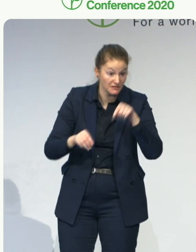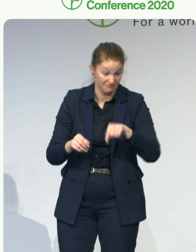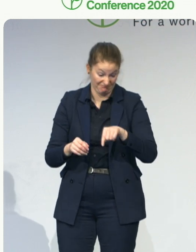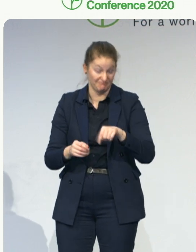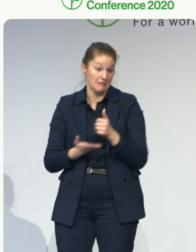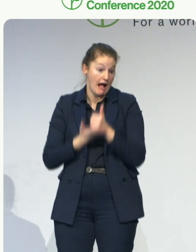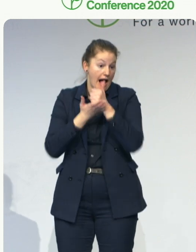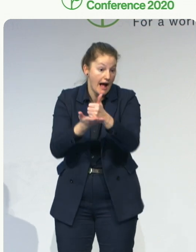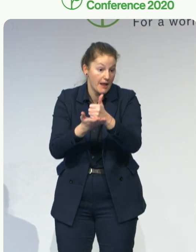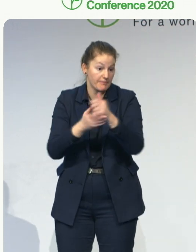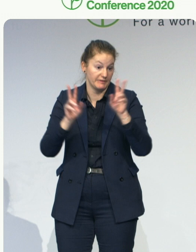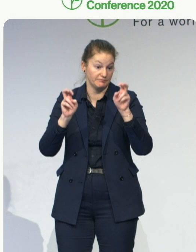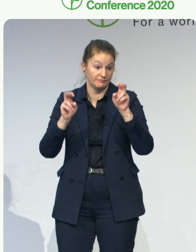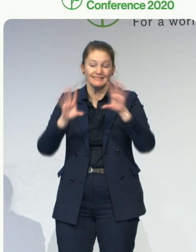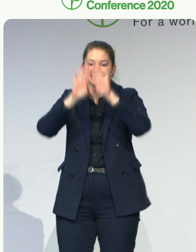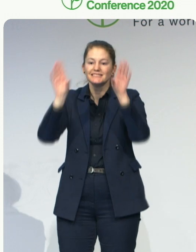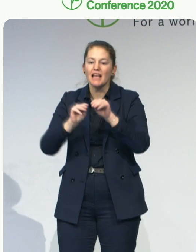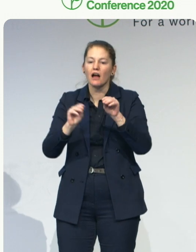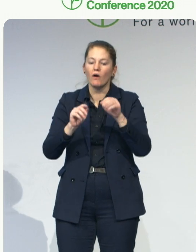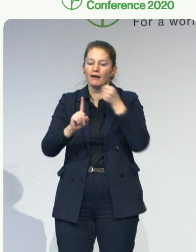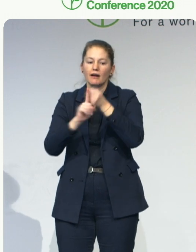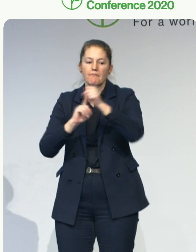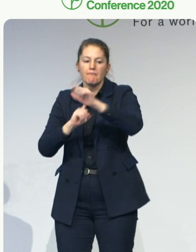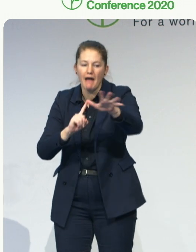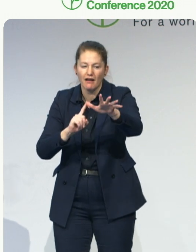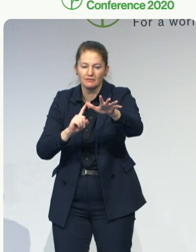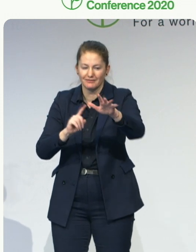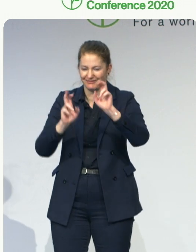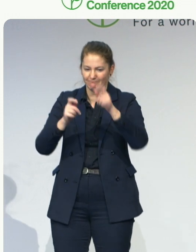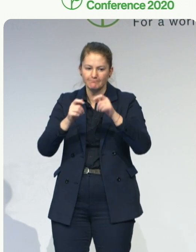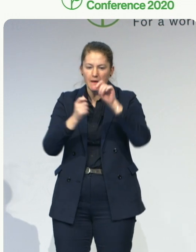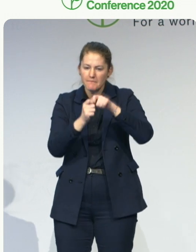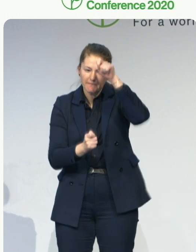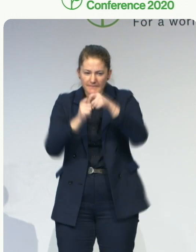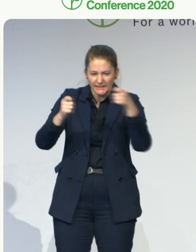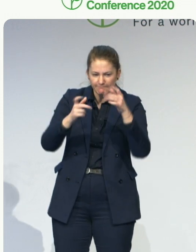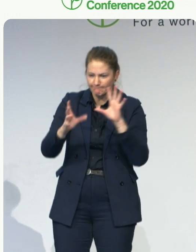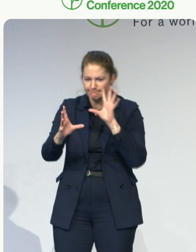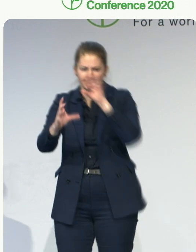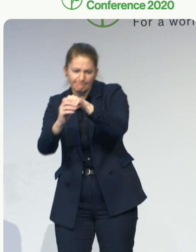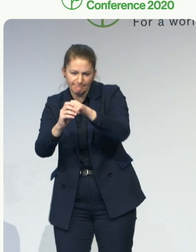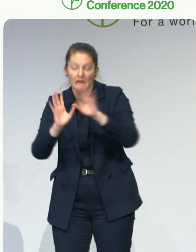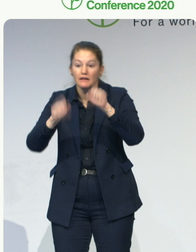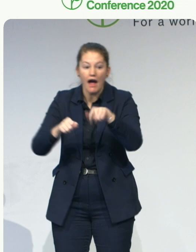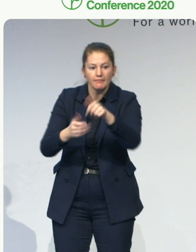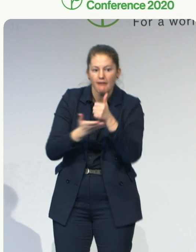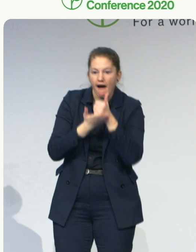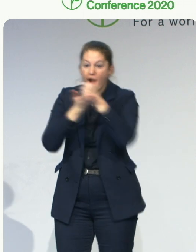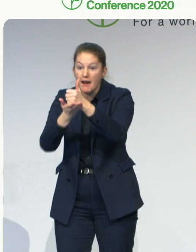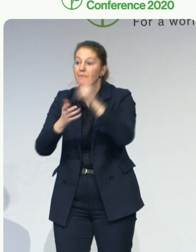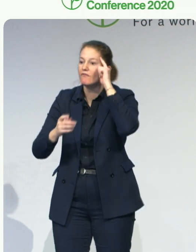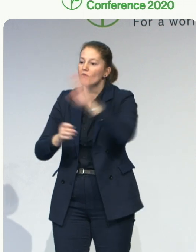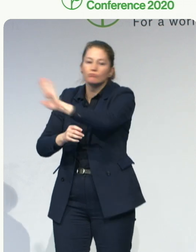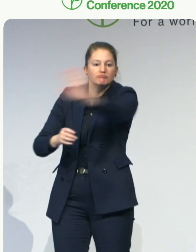impact. And please help us to improve our service to the community. I believe in the second